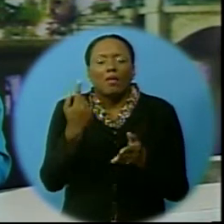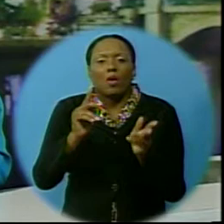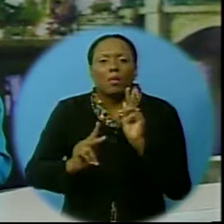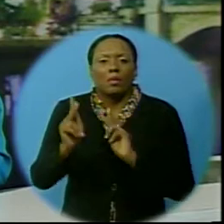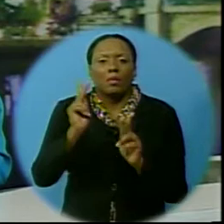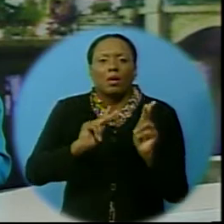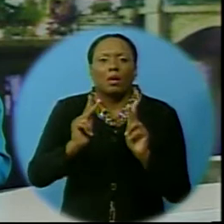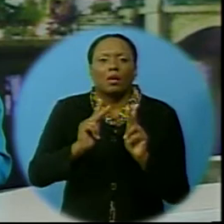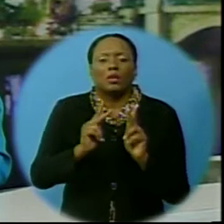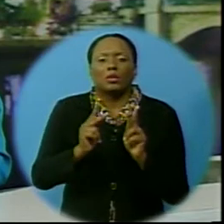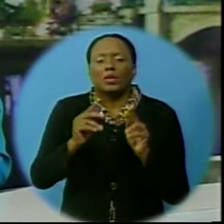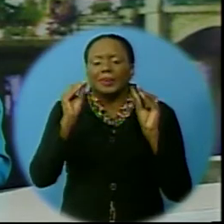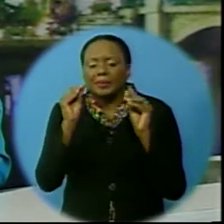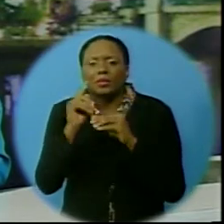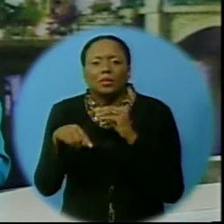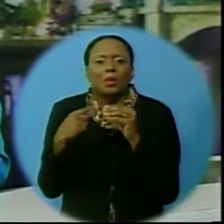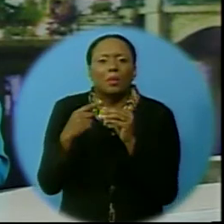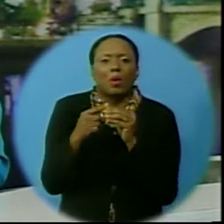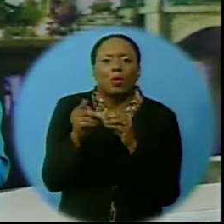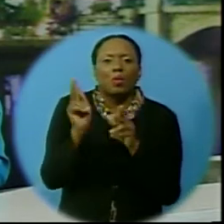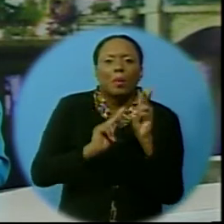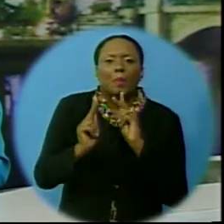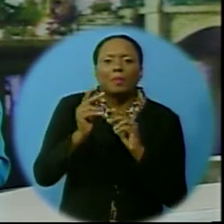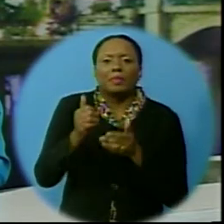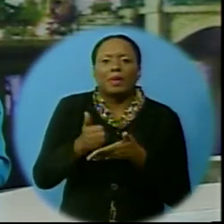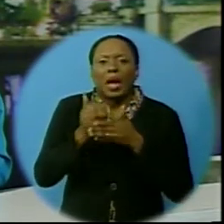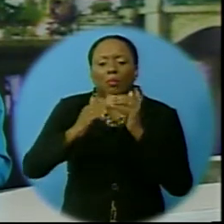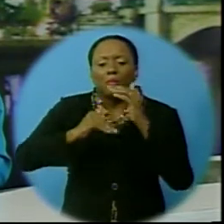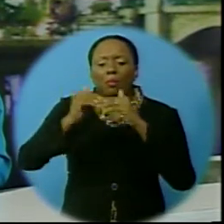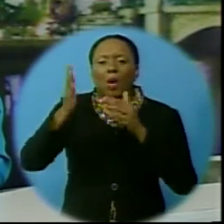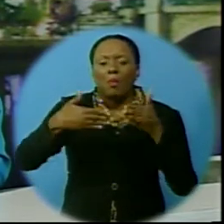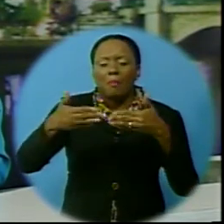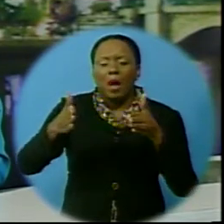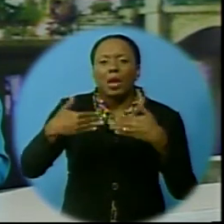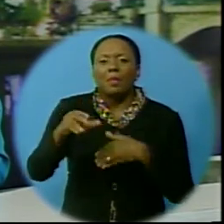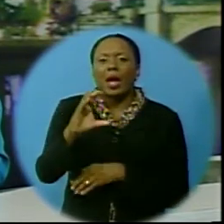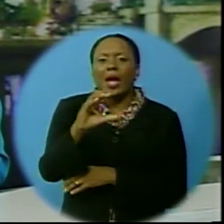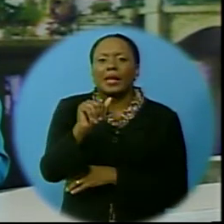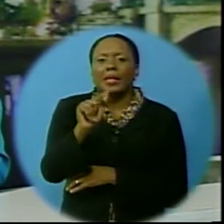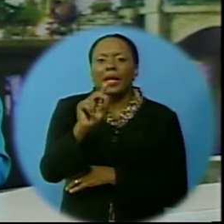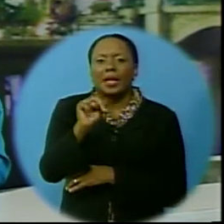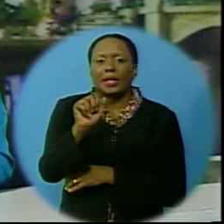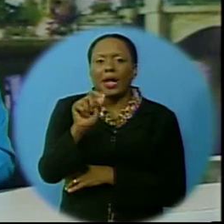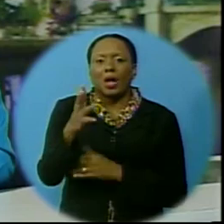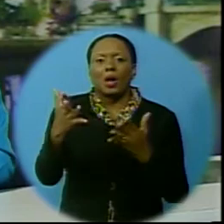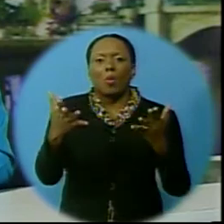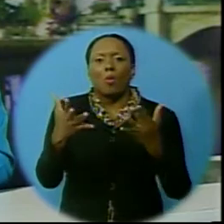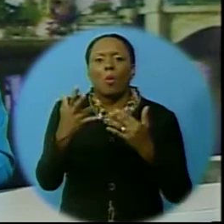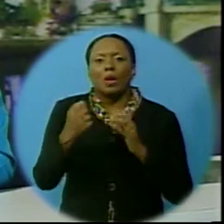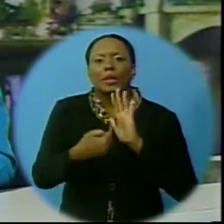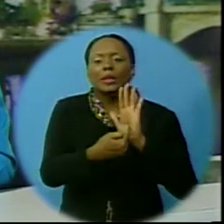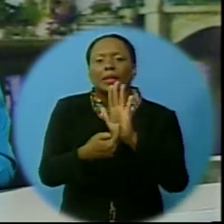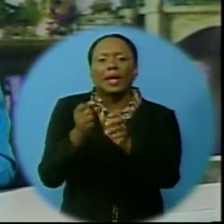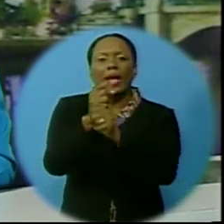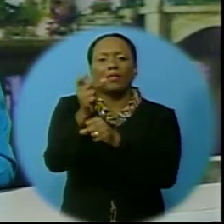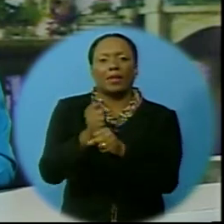contribution of Barbadians to the construction of the Panama Canal and has called for the exhibition to be held